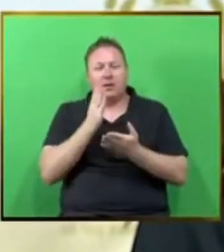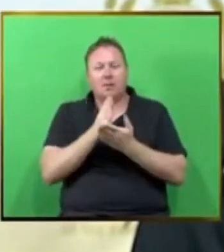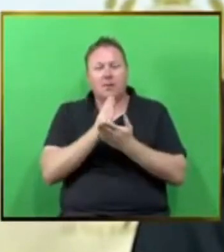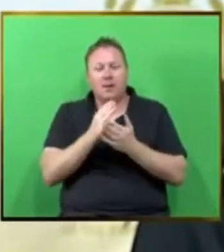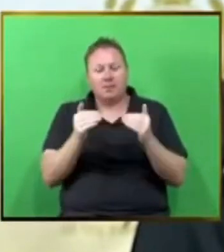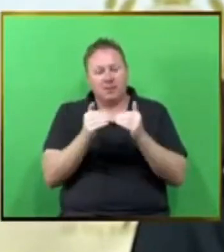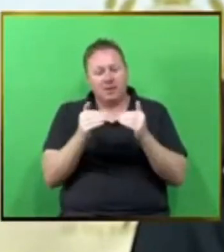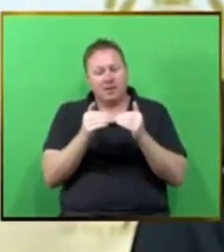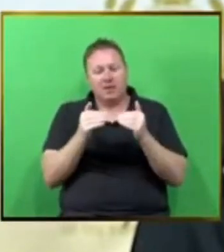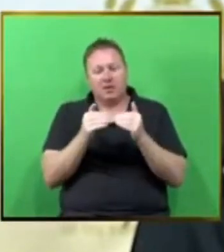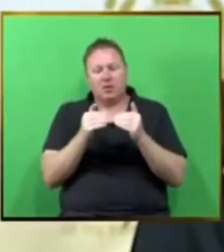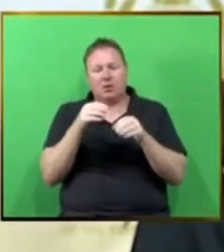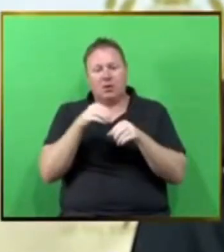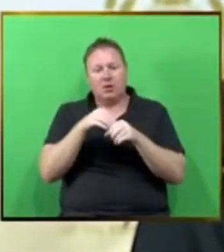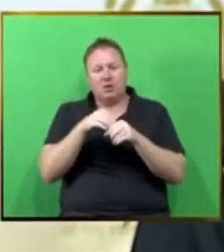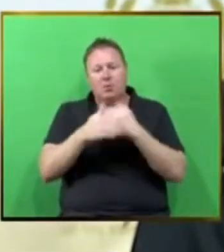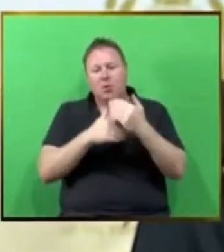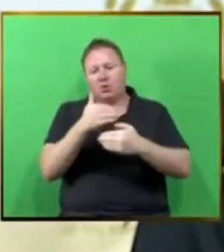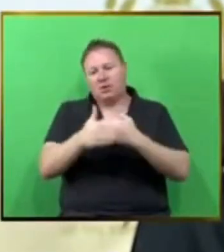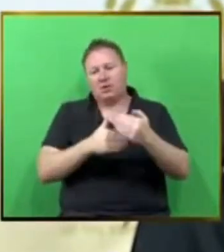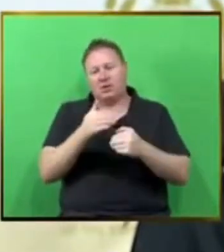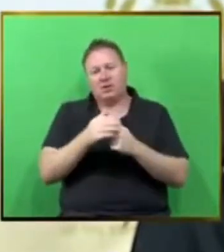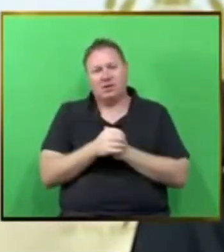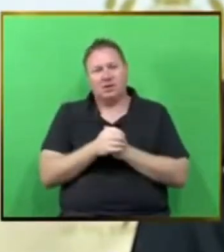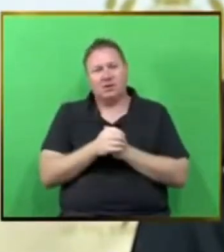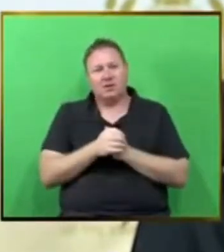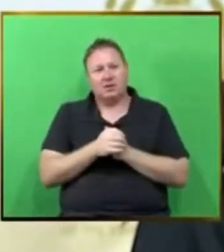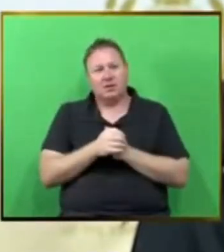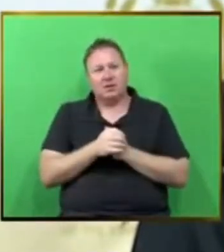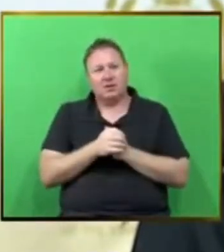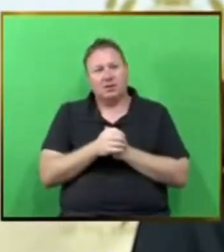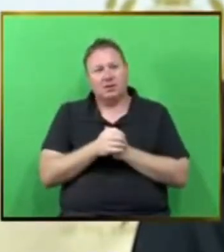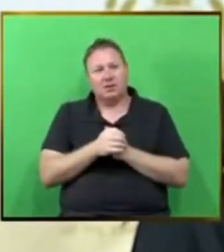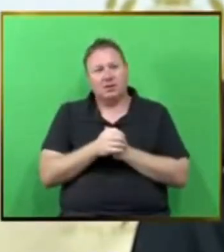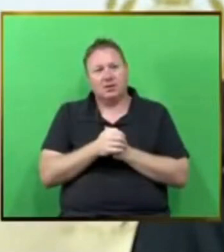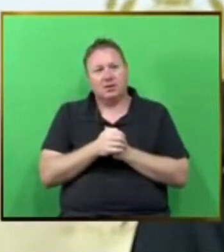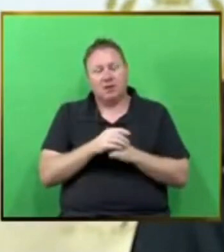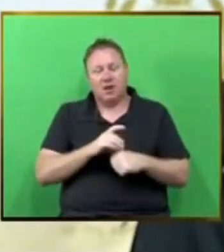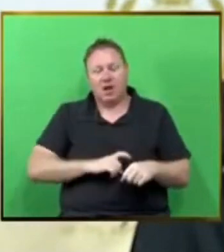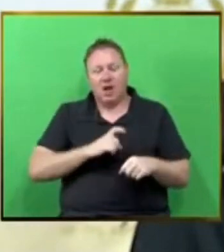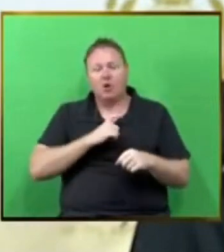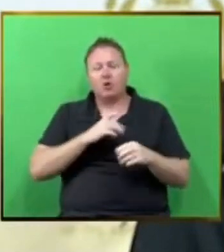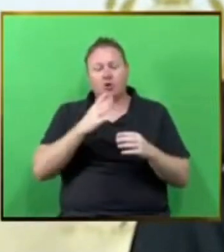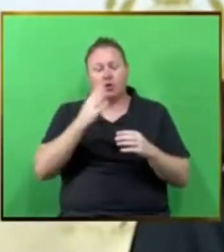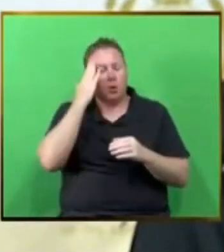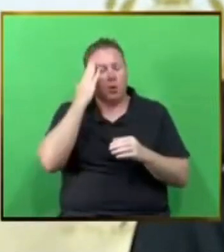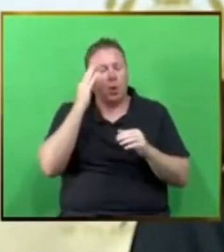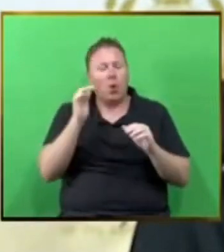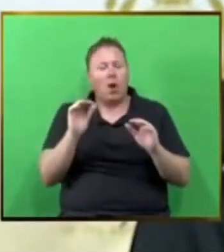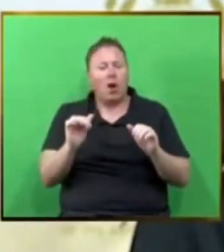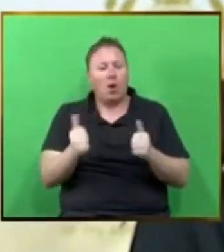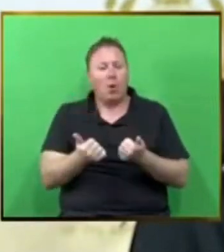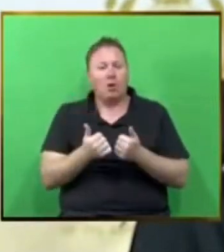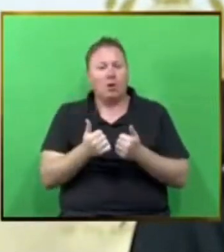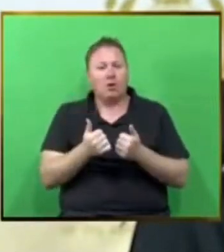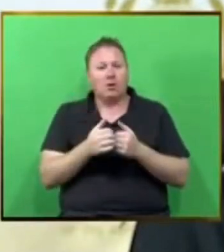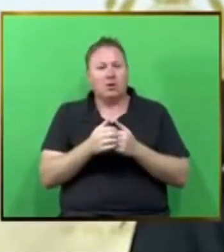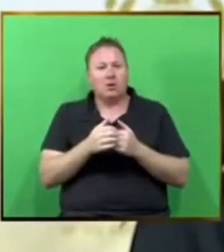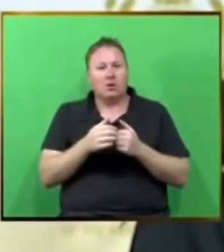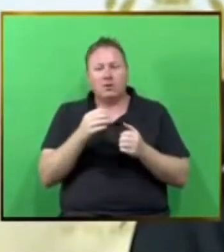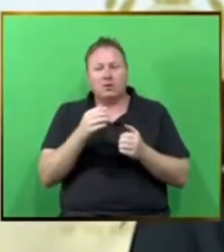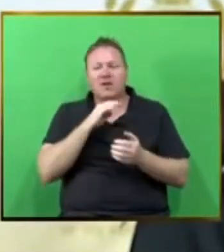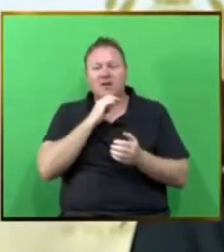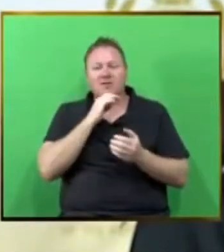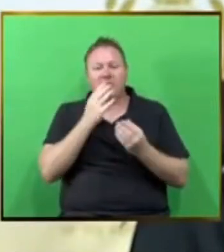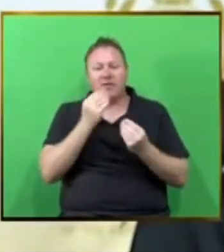decision-making process and global governance. Moral courage and know-how are not in short supply in our country. We should harness